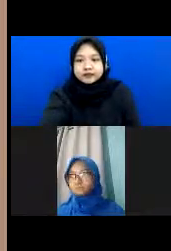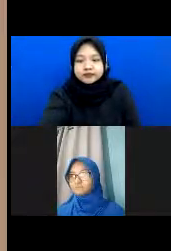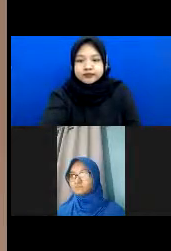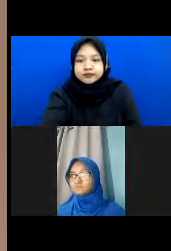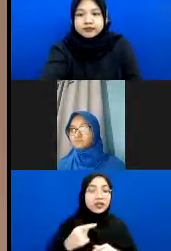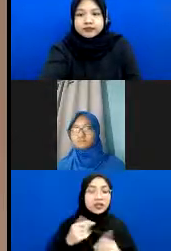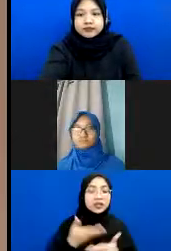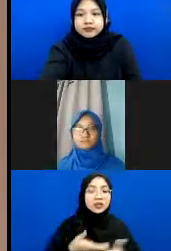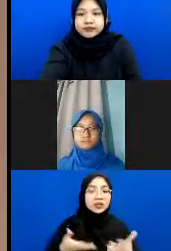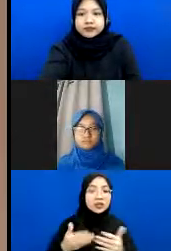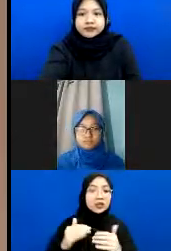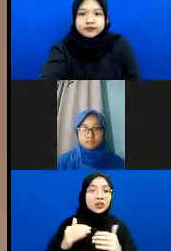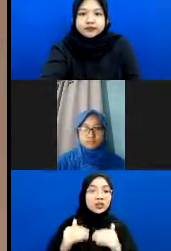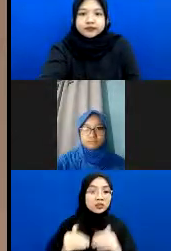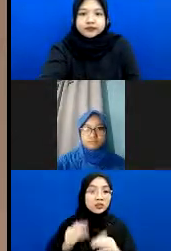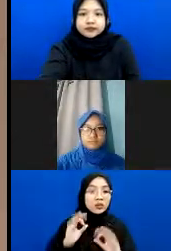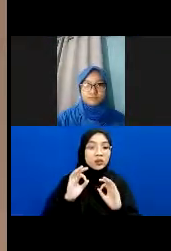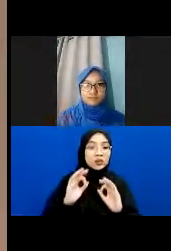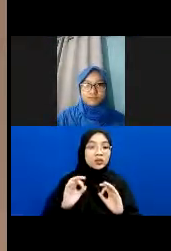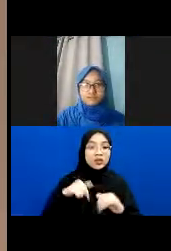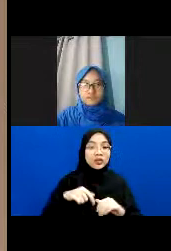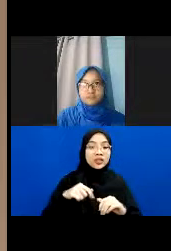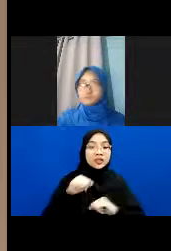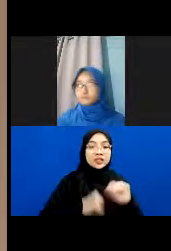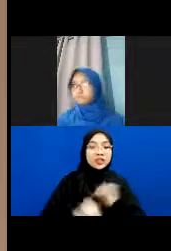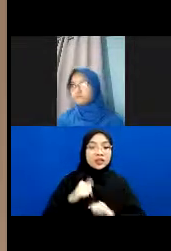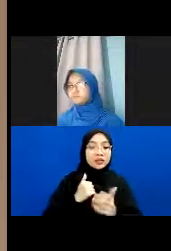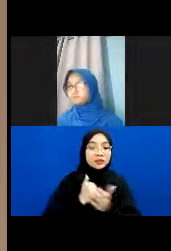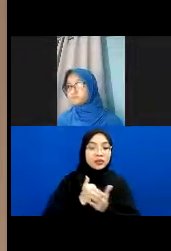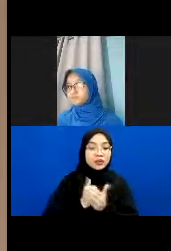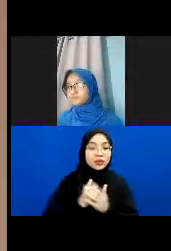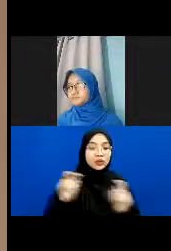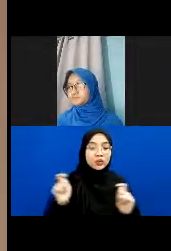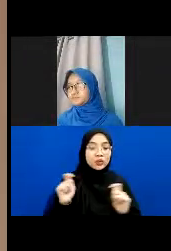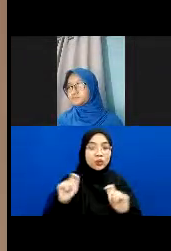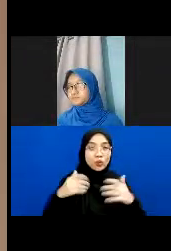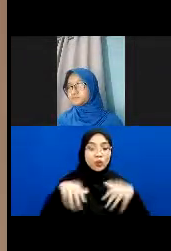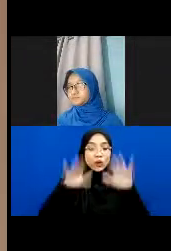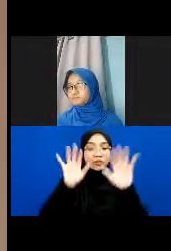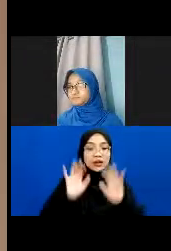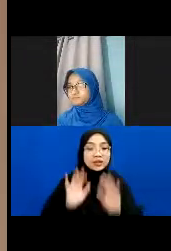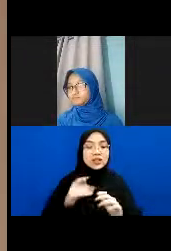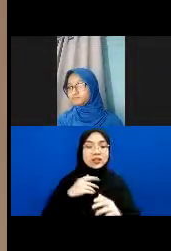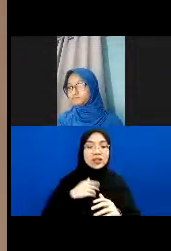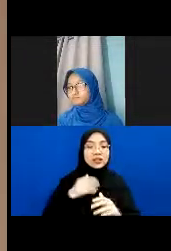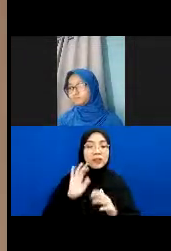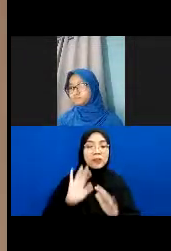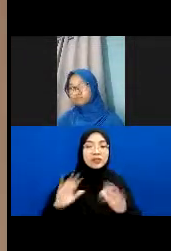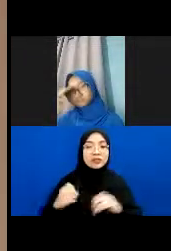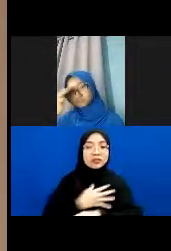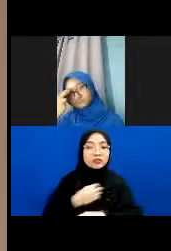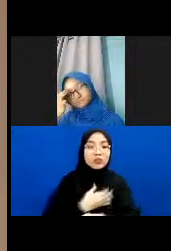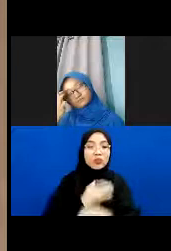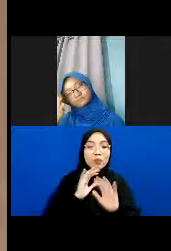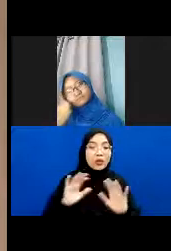for all the facilitators. This summer program is a great experience for me, which is I get a lot of insightful knowledge. It